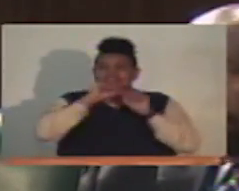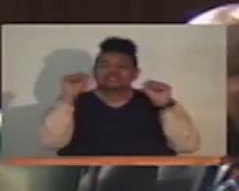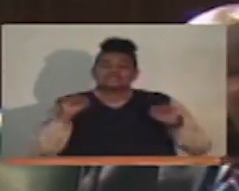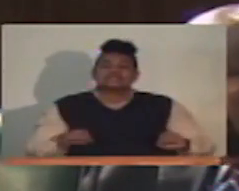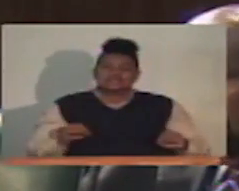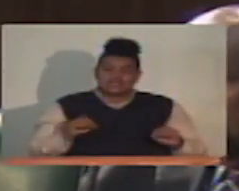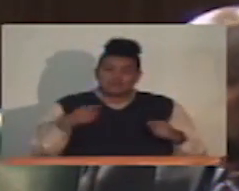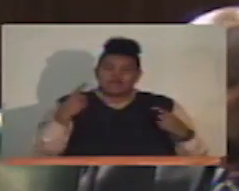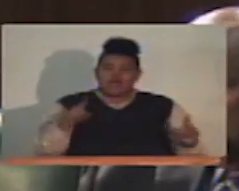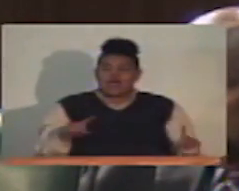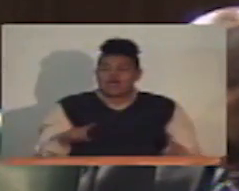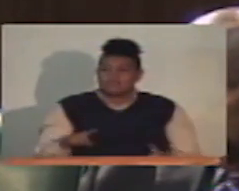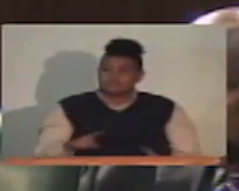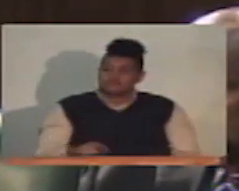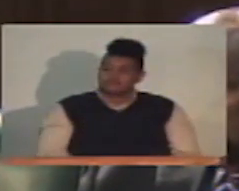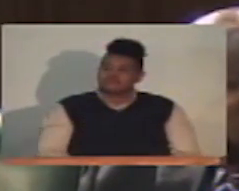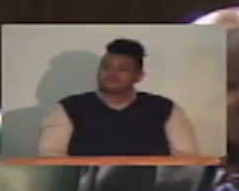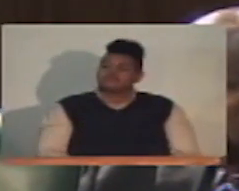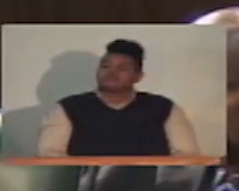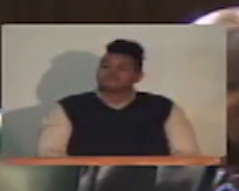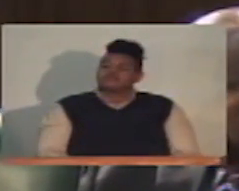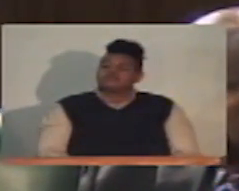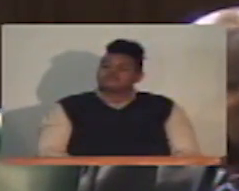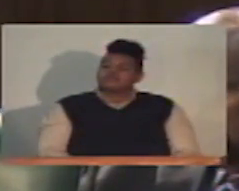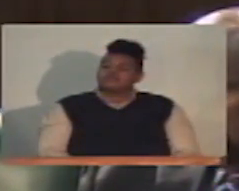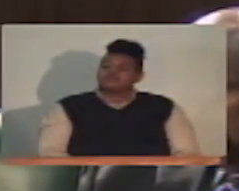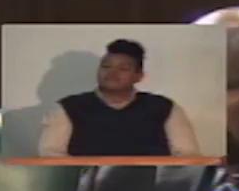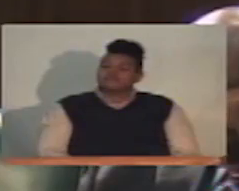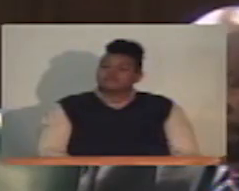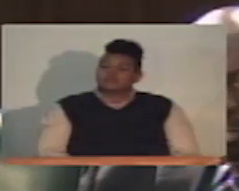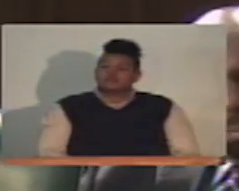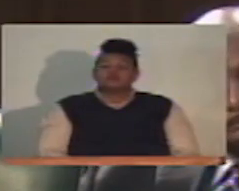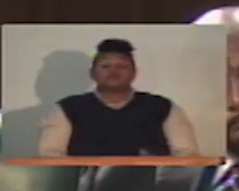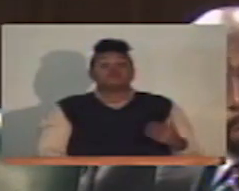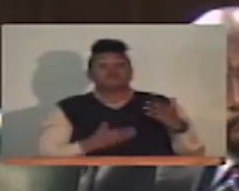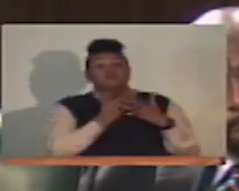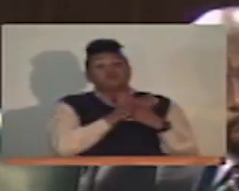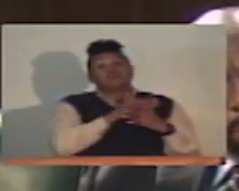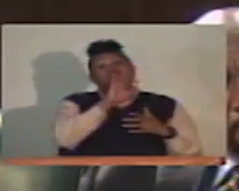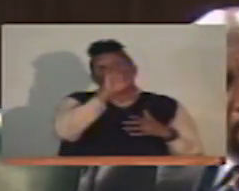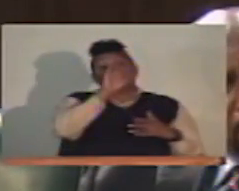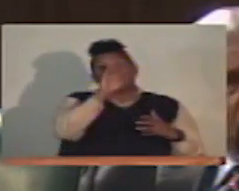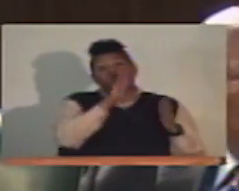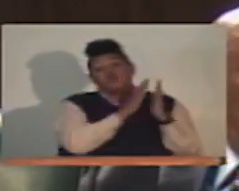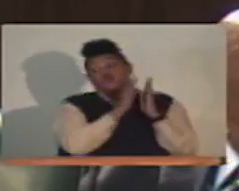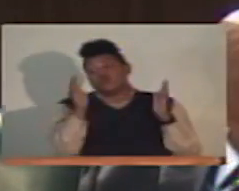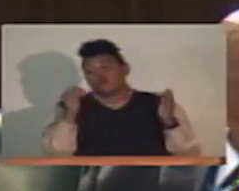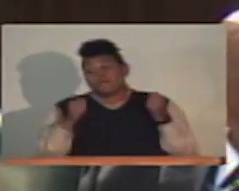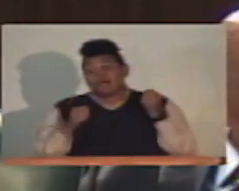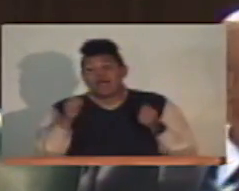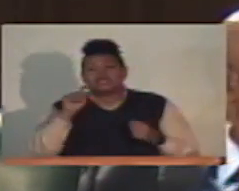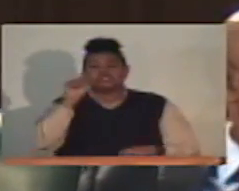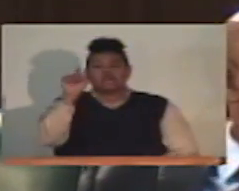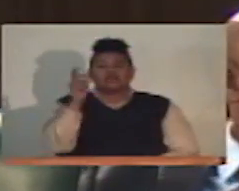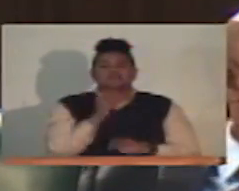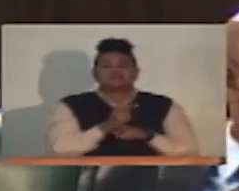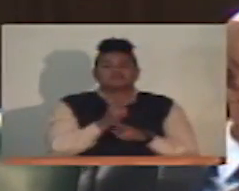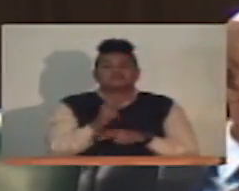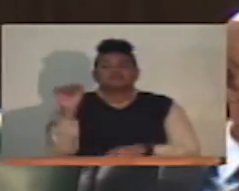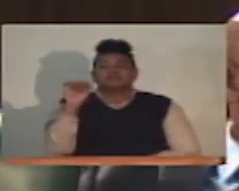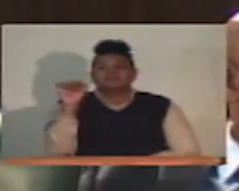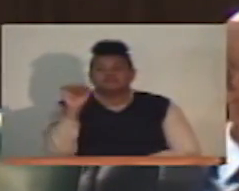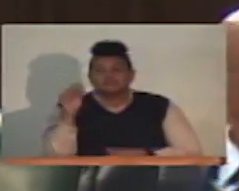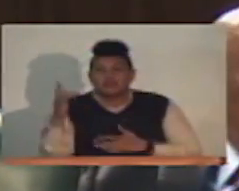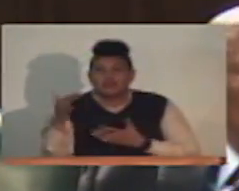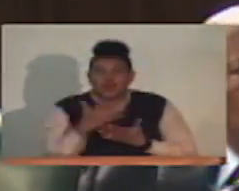Mr. Speaker. And between the period of February to March, the tax mobile was able